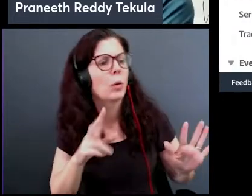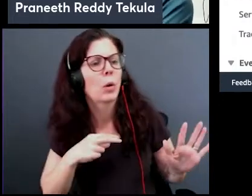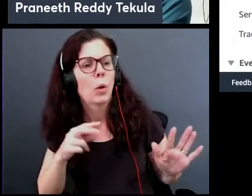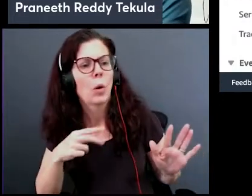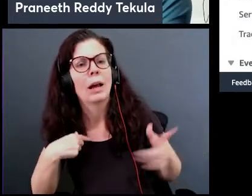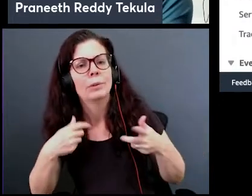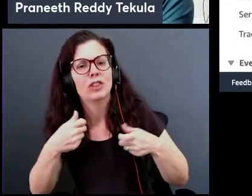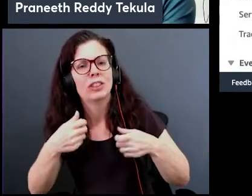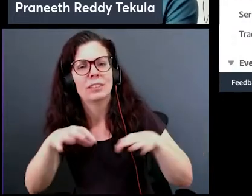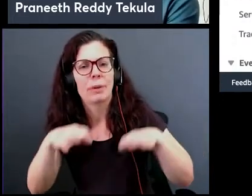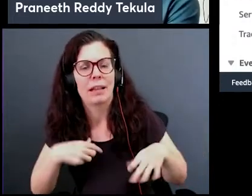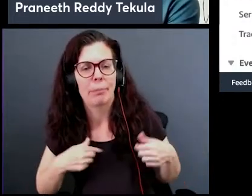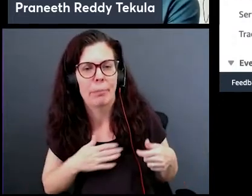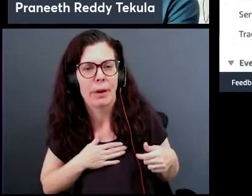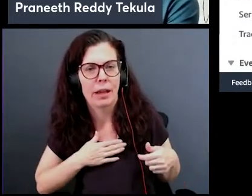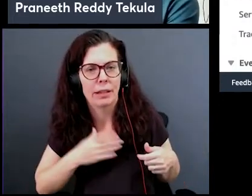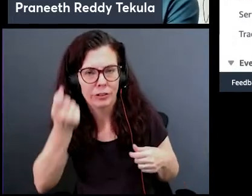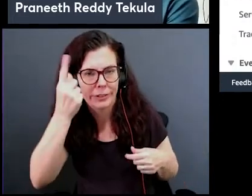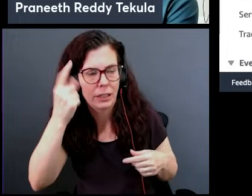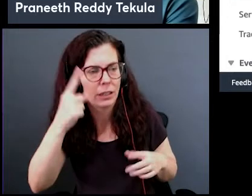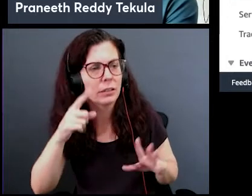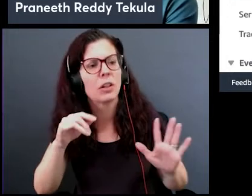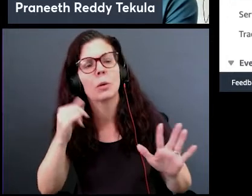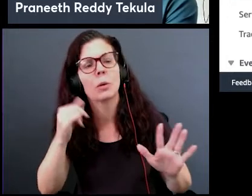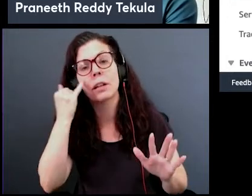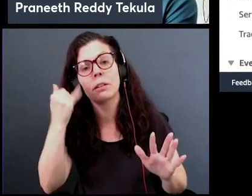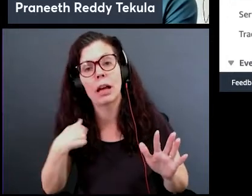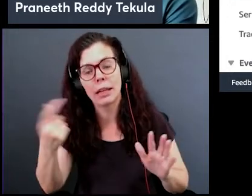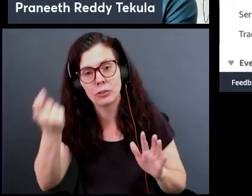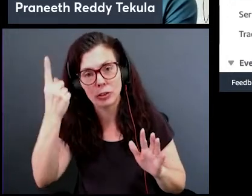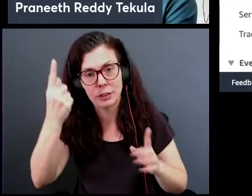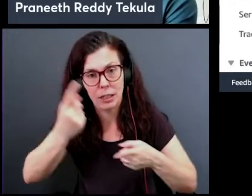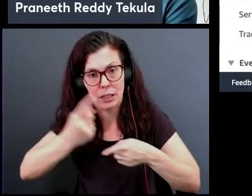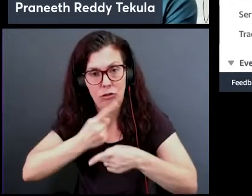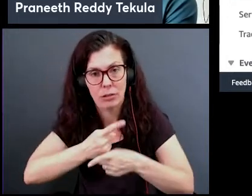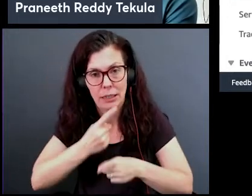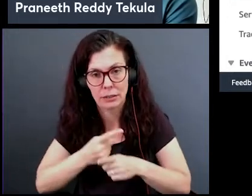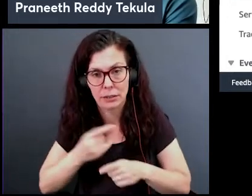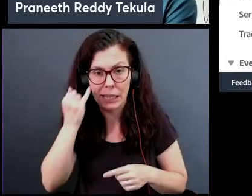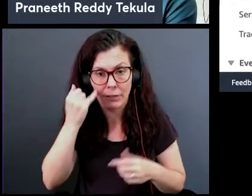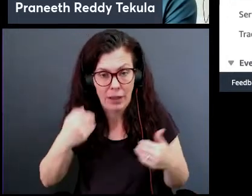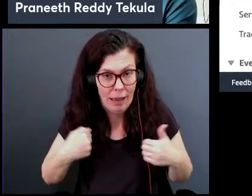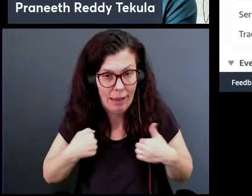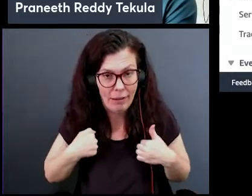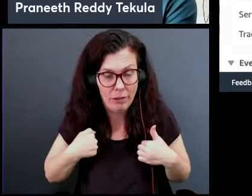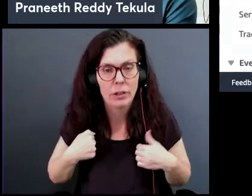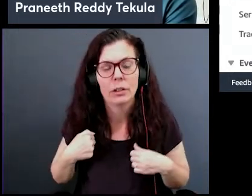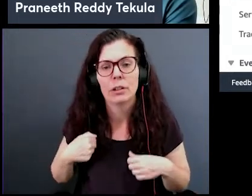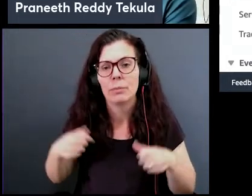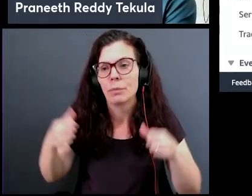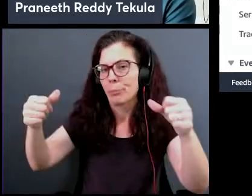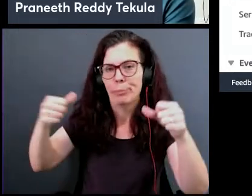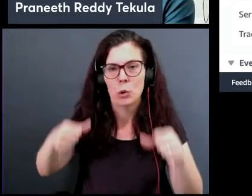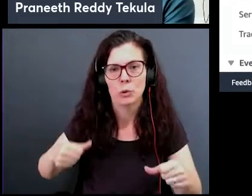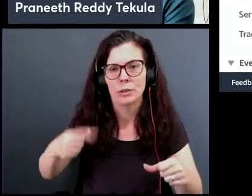So like let's say like if I'm understanding it correctly, if I had posted something at